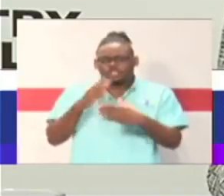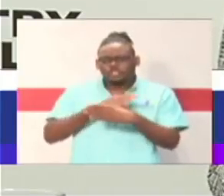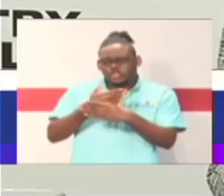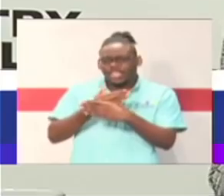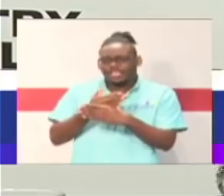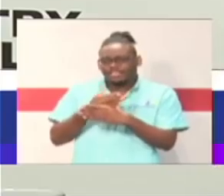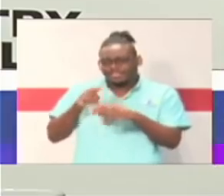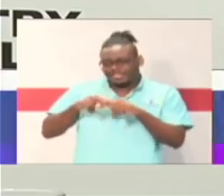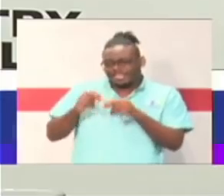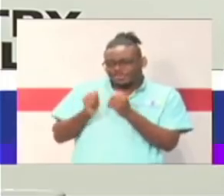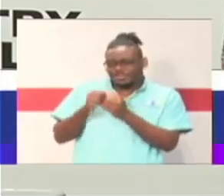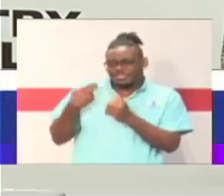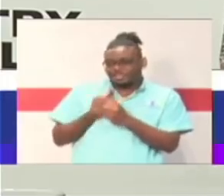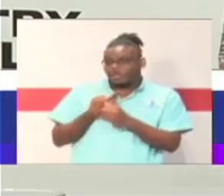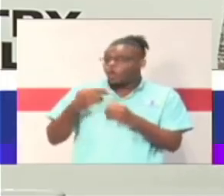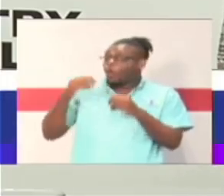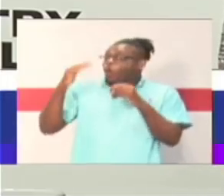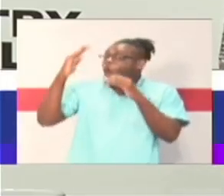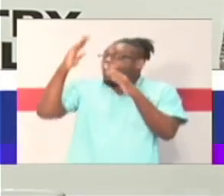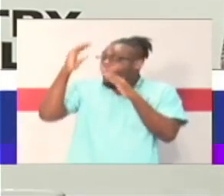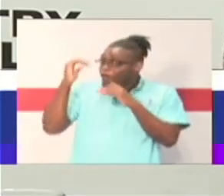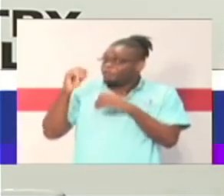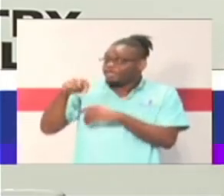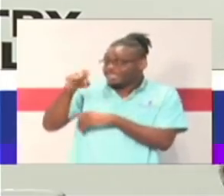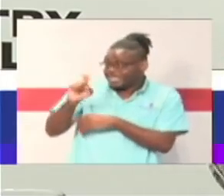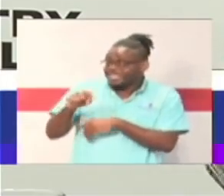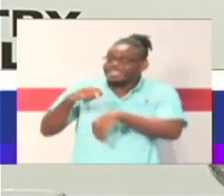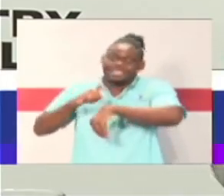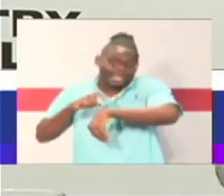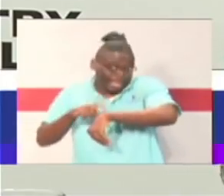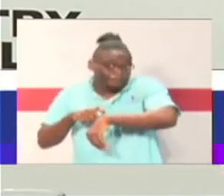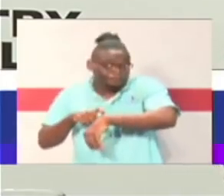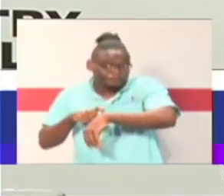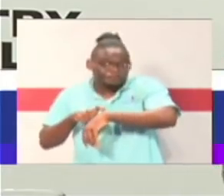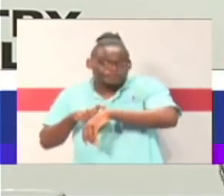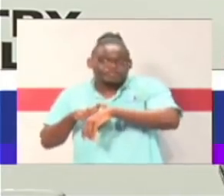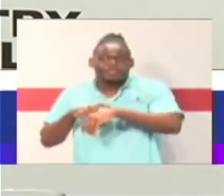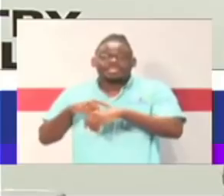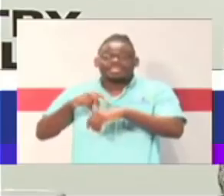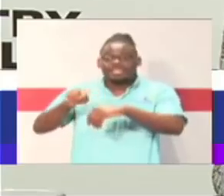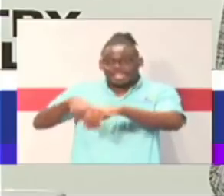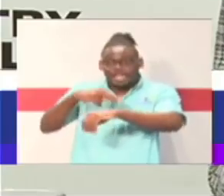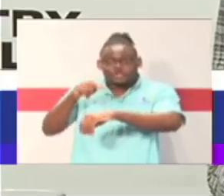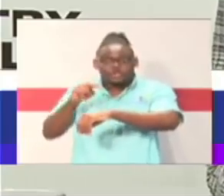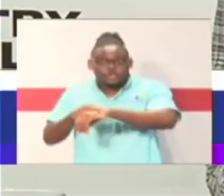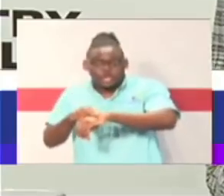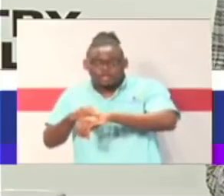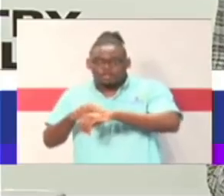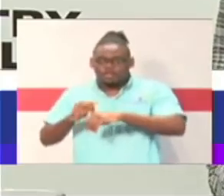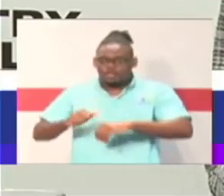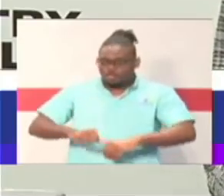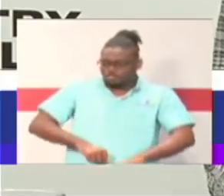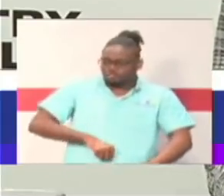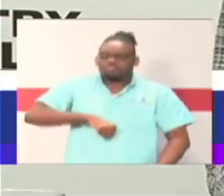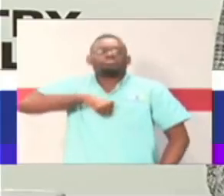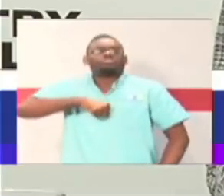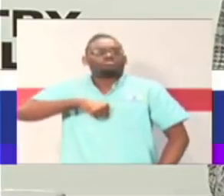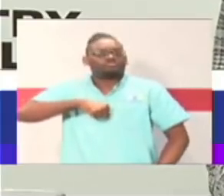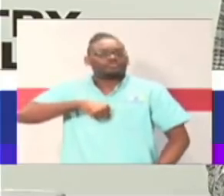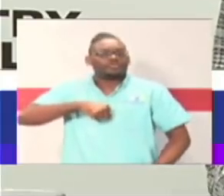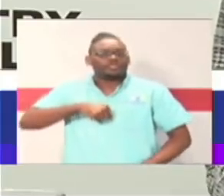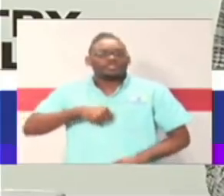of National Pride continues until Republic Day, beyond Republic Day. Remember that